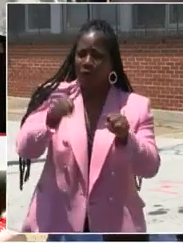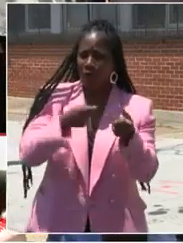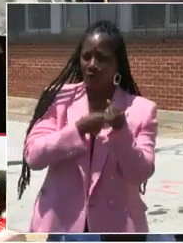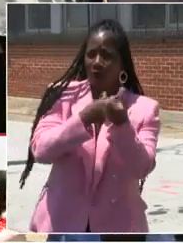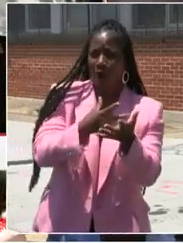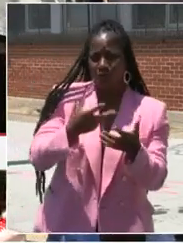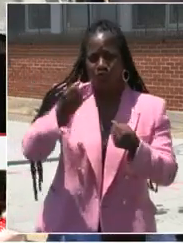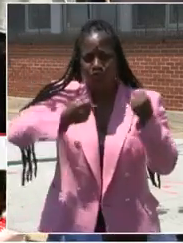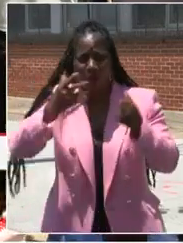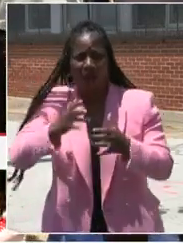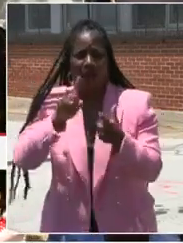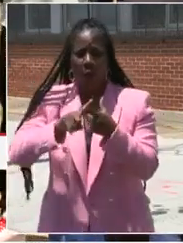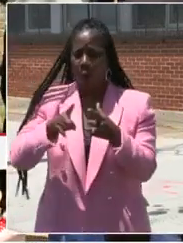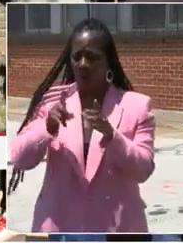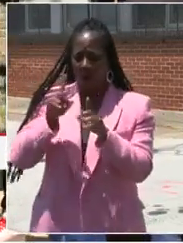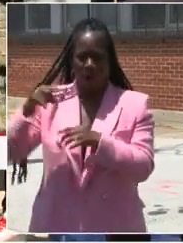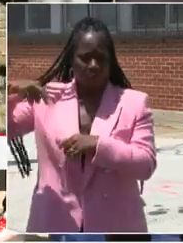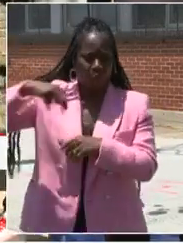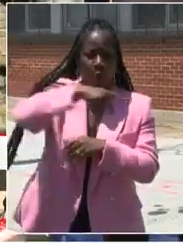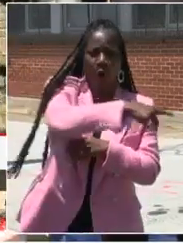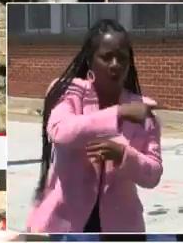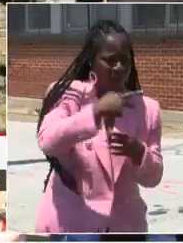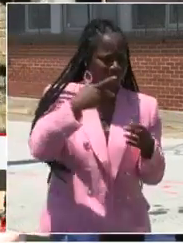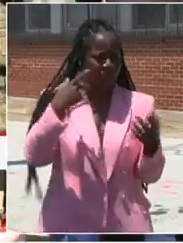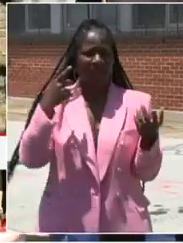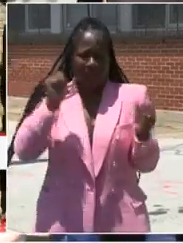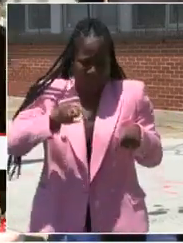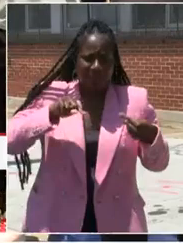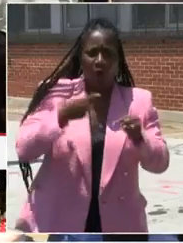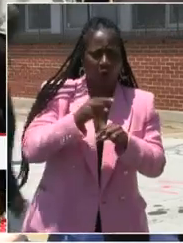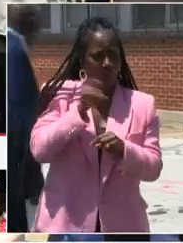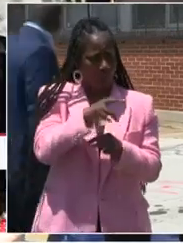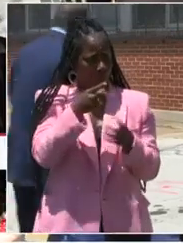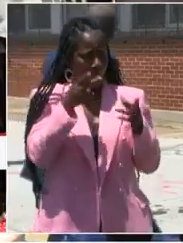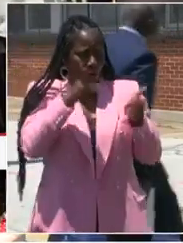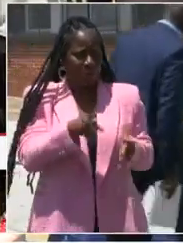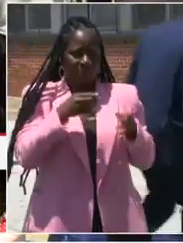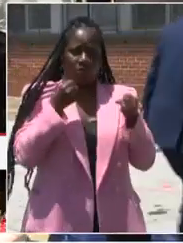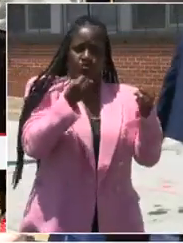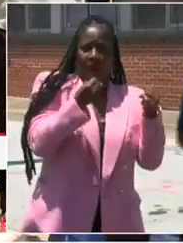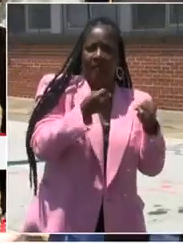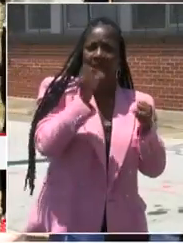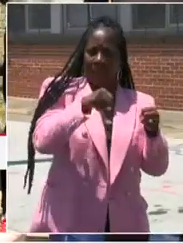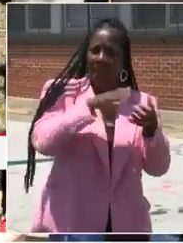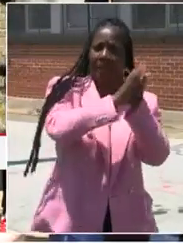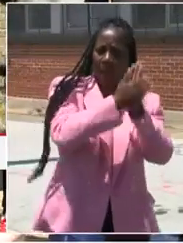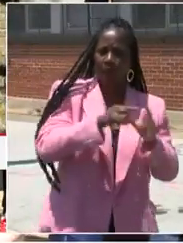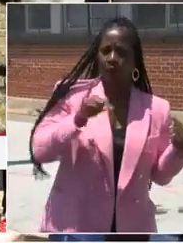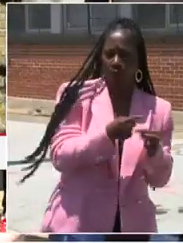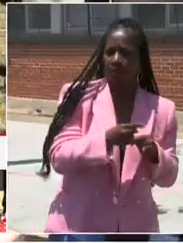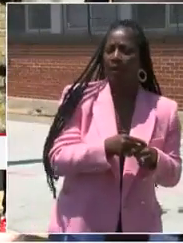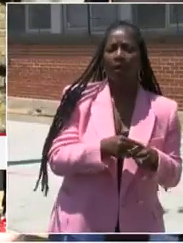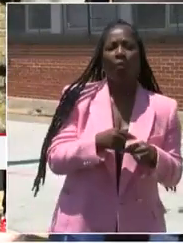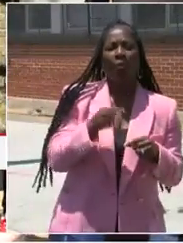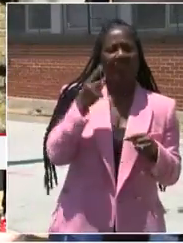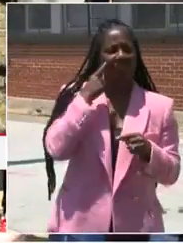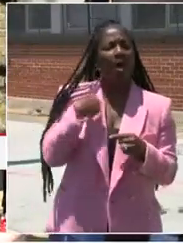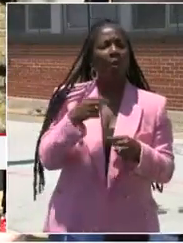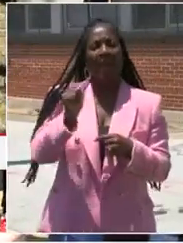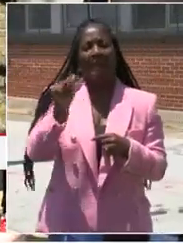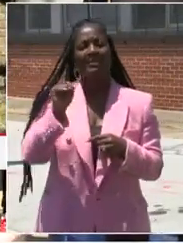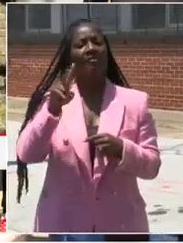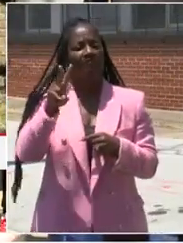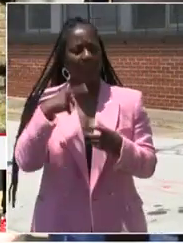to get hurt. They could be hurt. In the instance that you refer to, we believe an ATV rider had a gun and shot